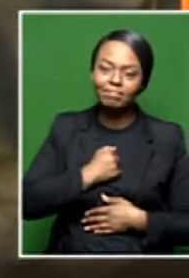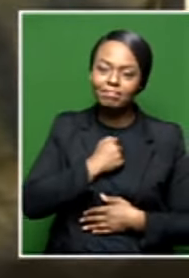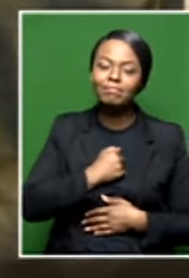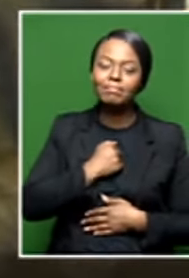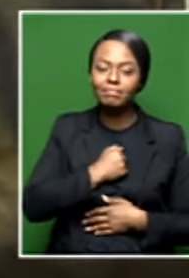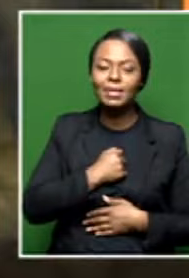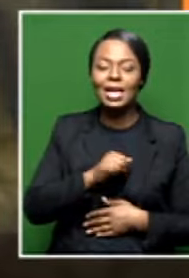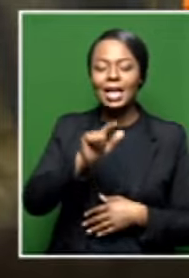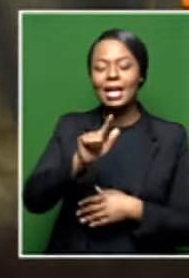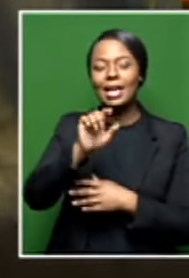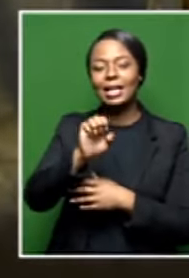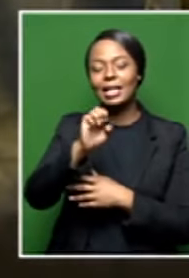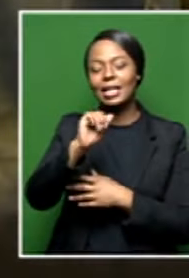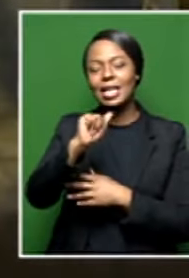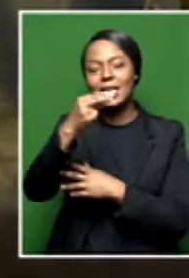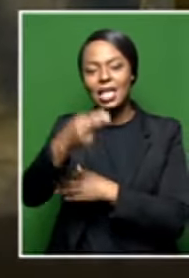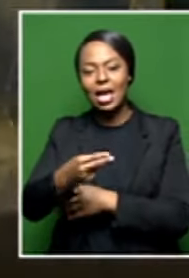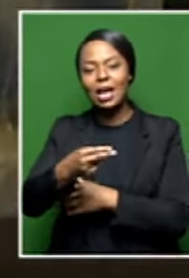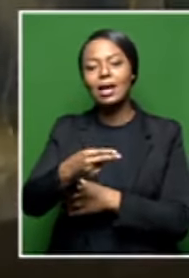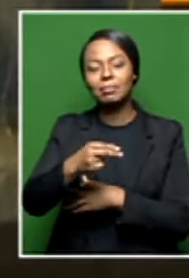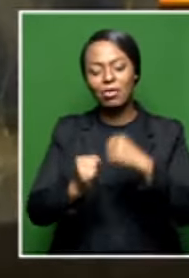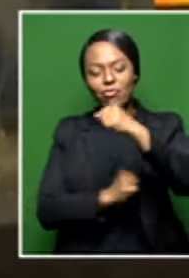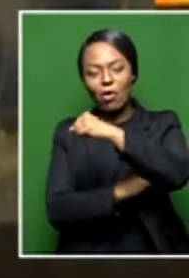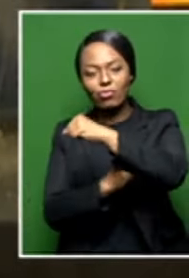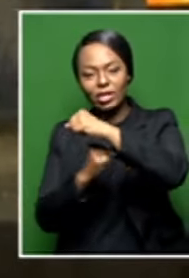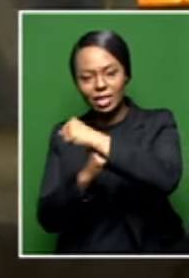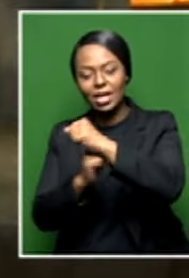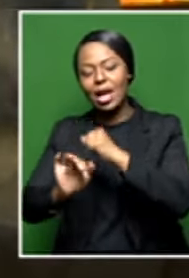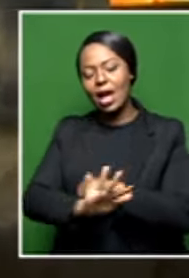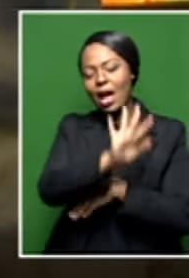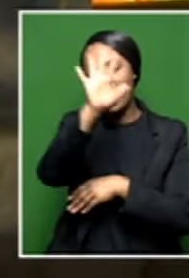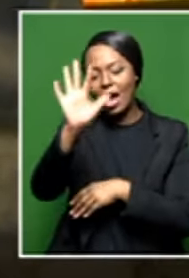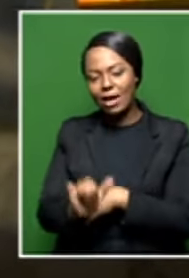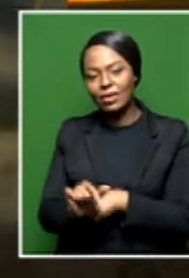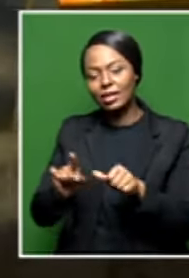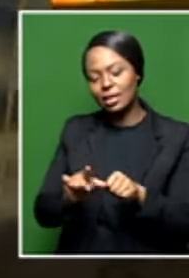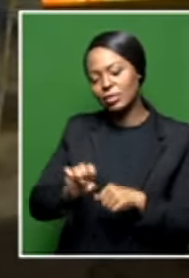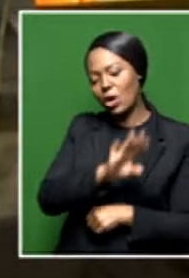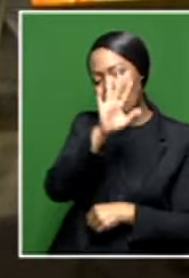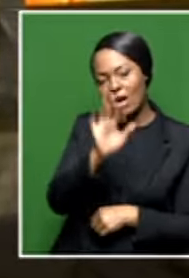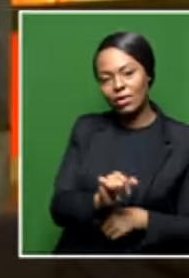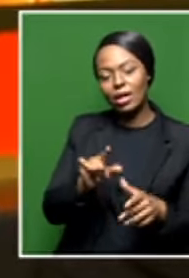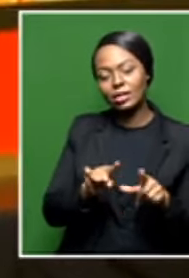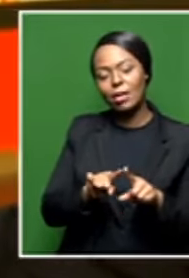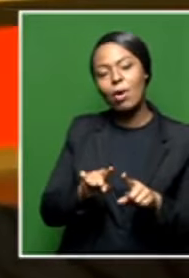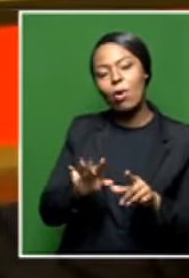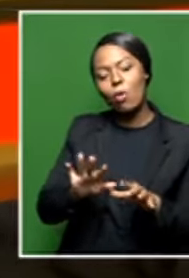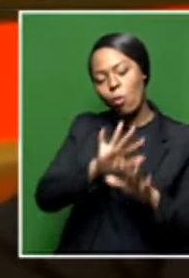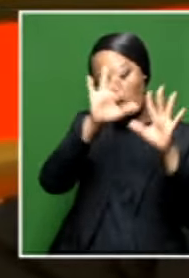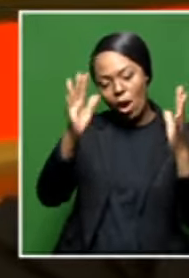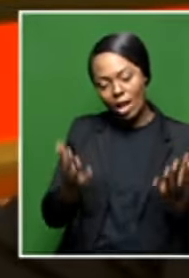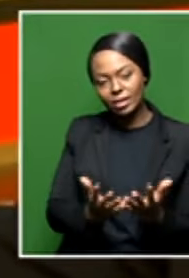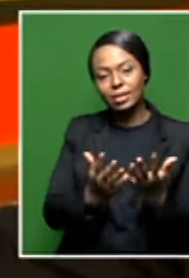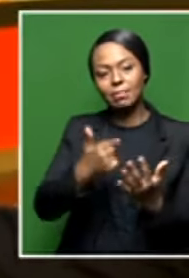Leah Foundation, Africa, South Africa, and the world. As an artist, I always pay tribute to the